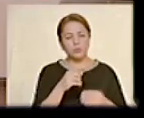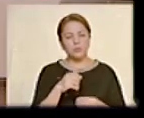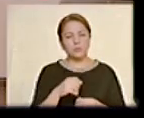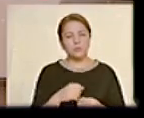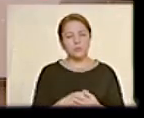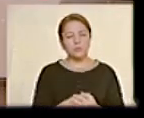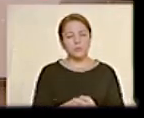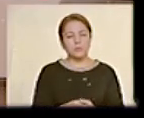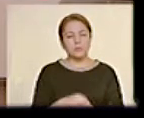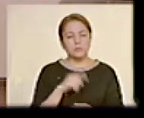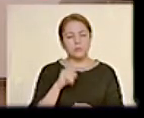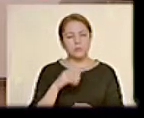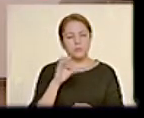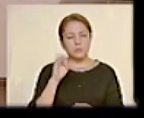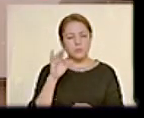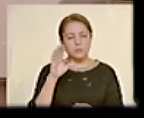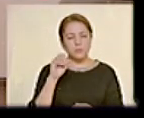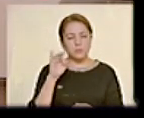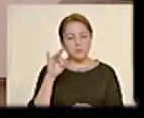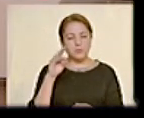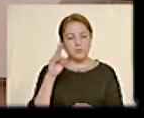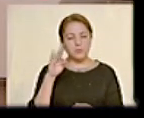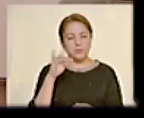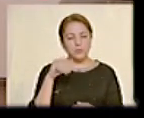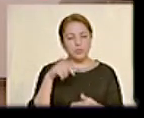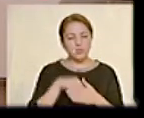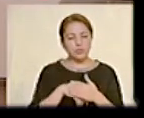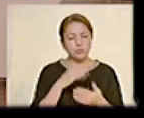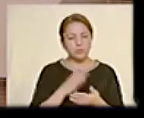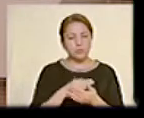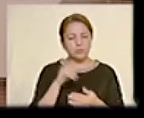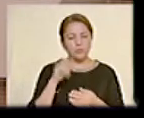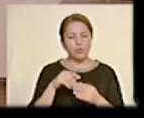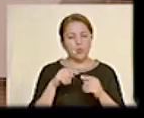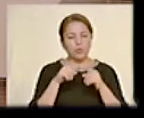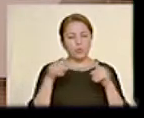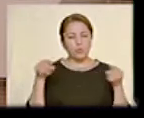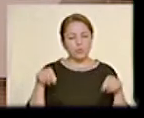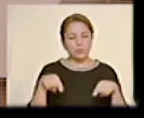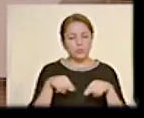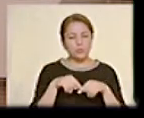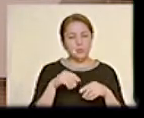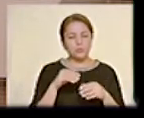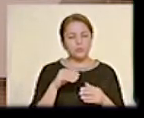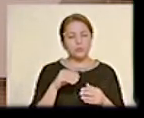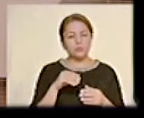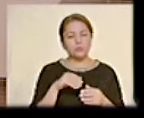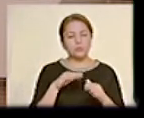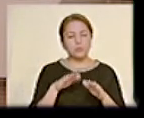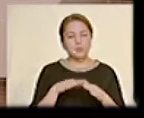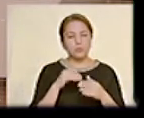ushbu serverni ichida joylashgan, ushbu qutida joylashgan bizda fayl